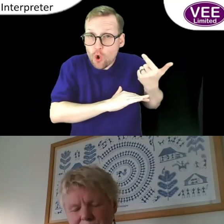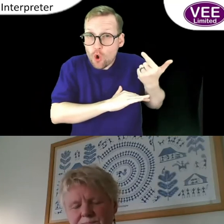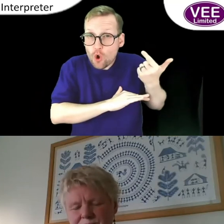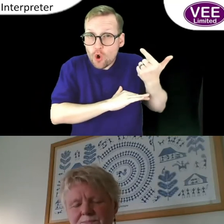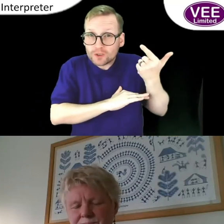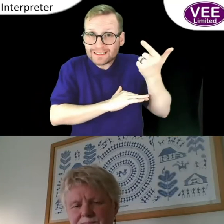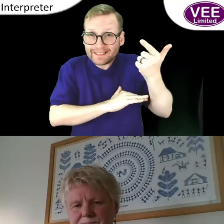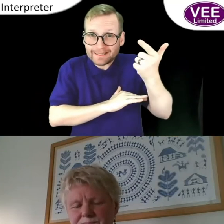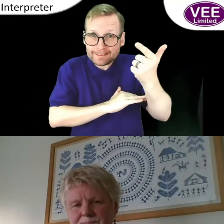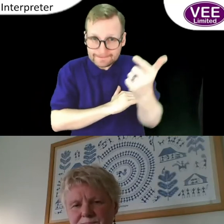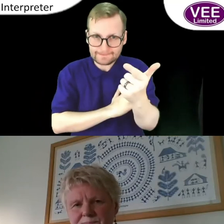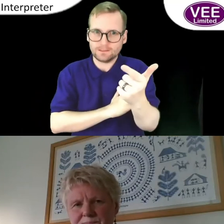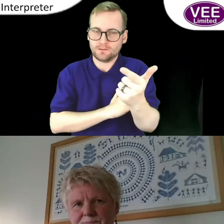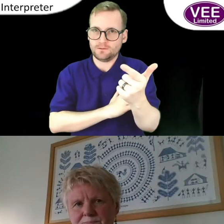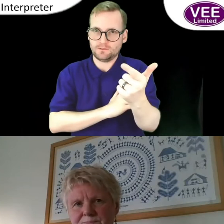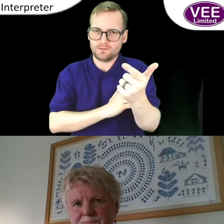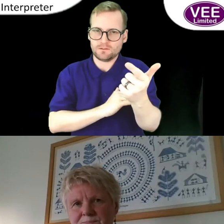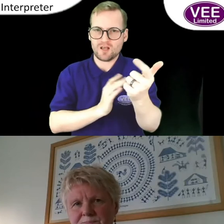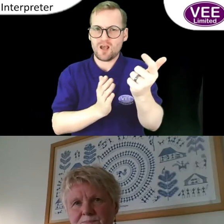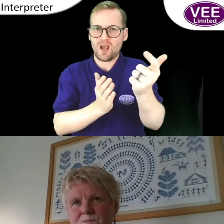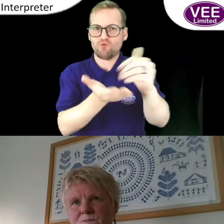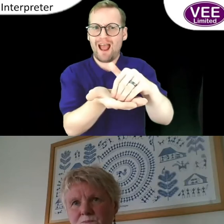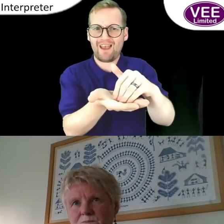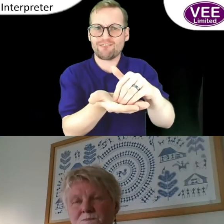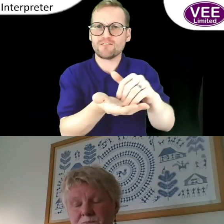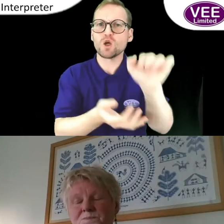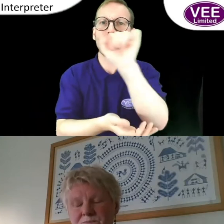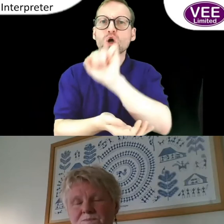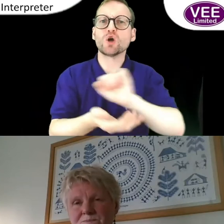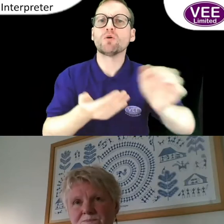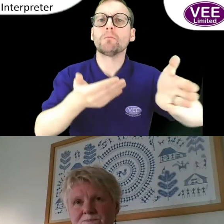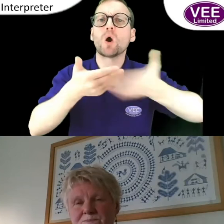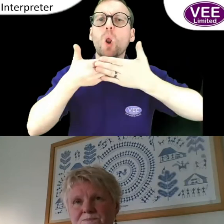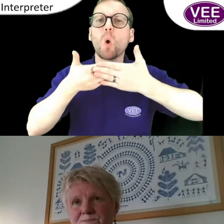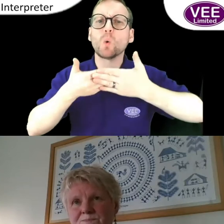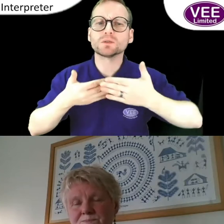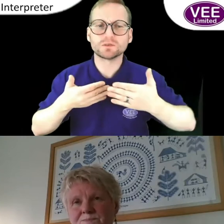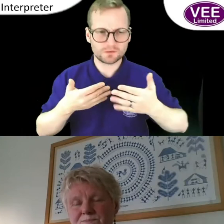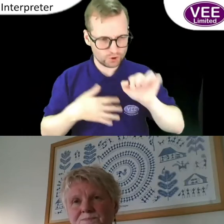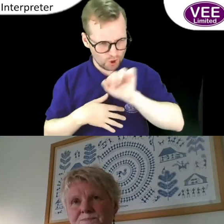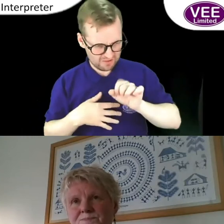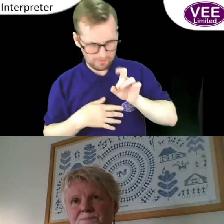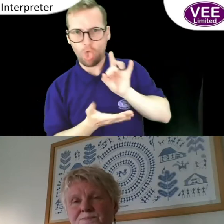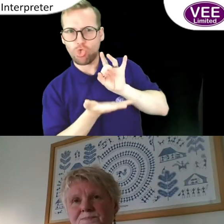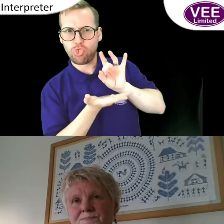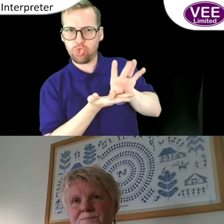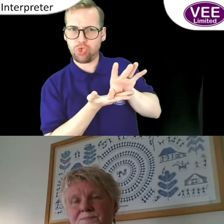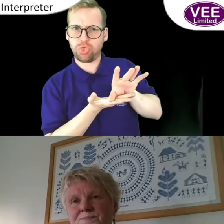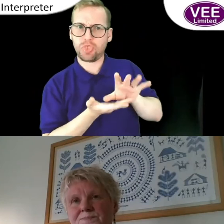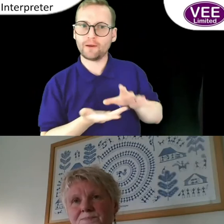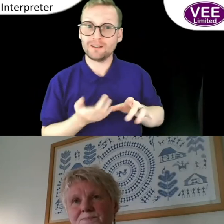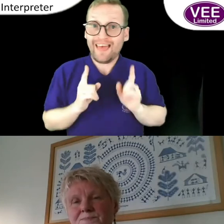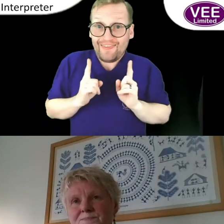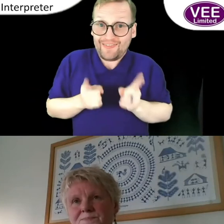way, and suddenly Europe is closed. Europe is nowhere for them. I found that is